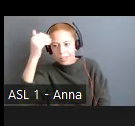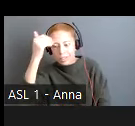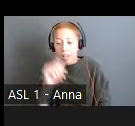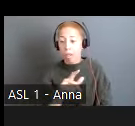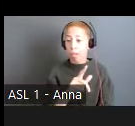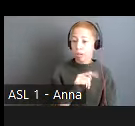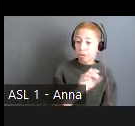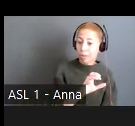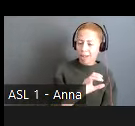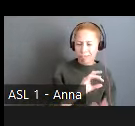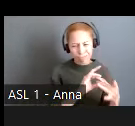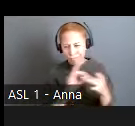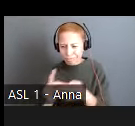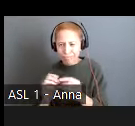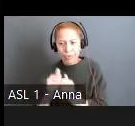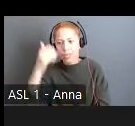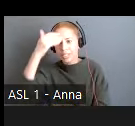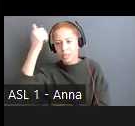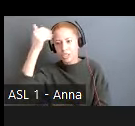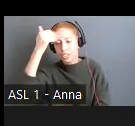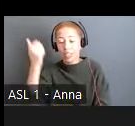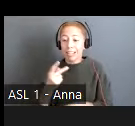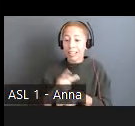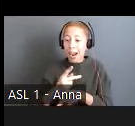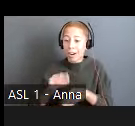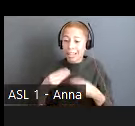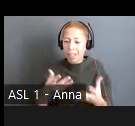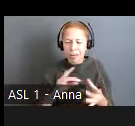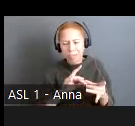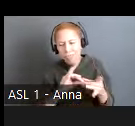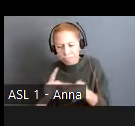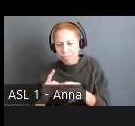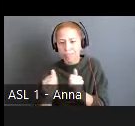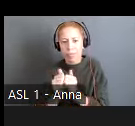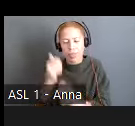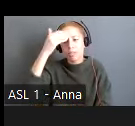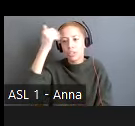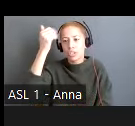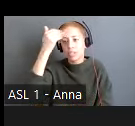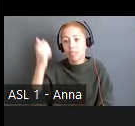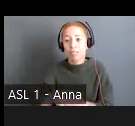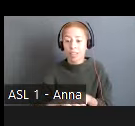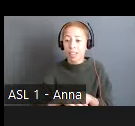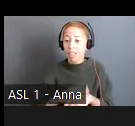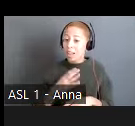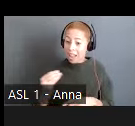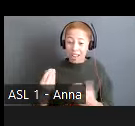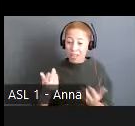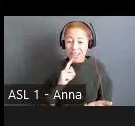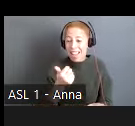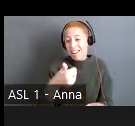about dementia or caregiving. And I would increasingly say you really can't talk about any form of